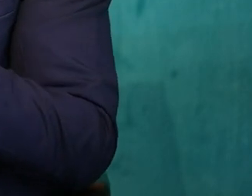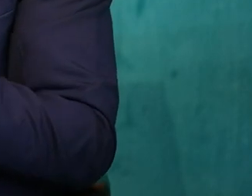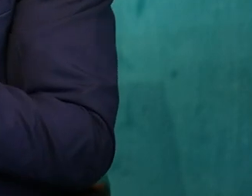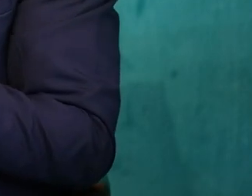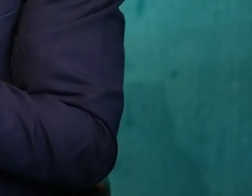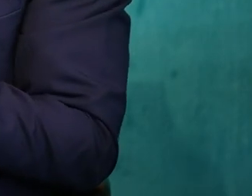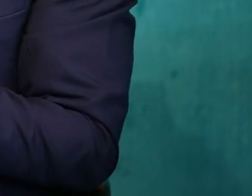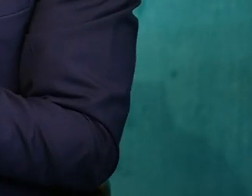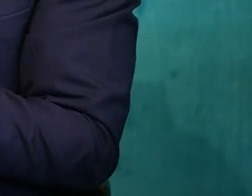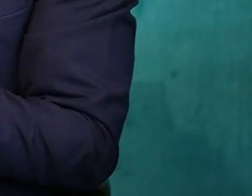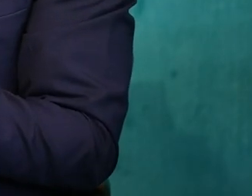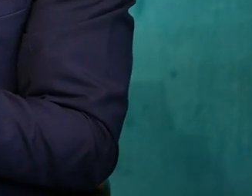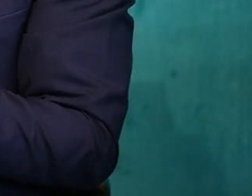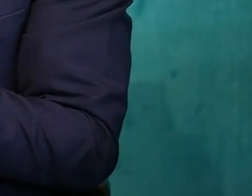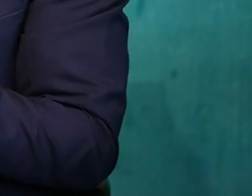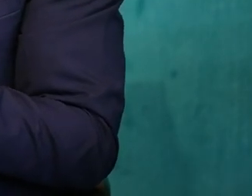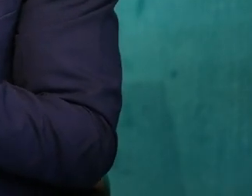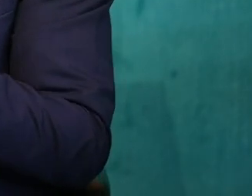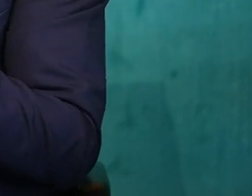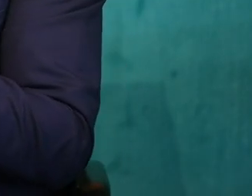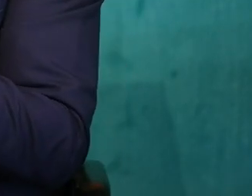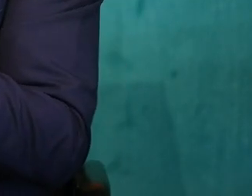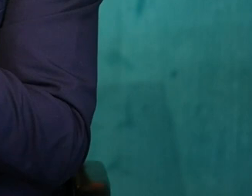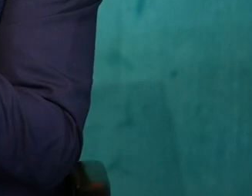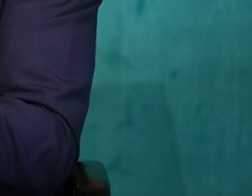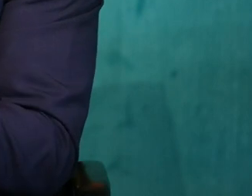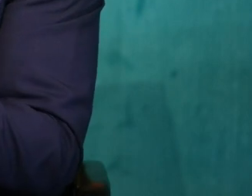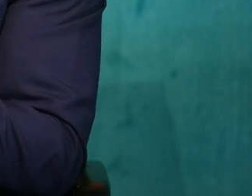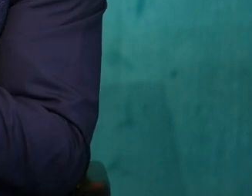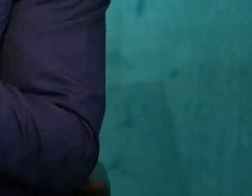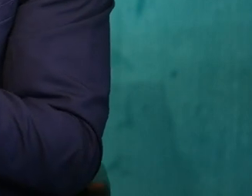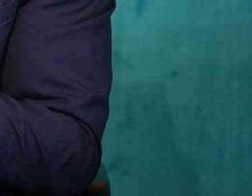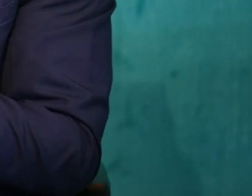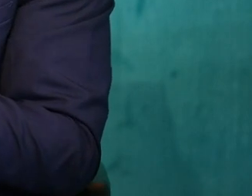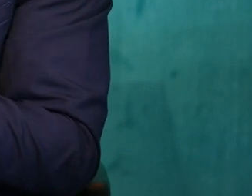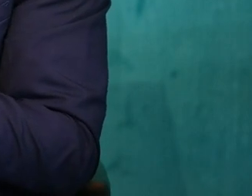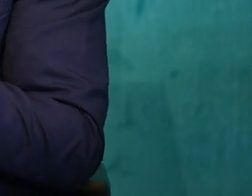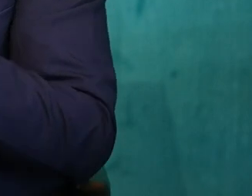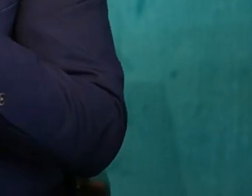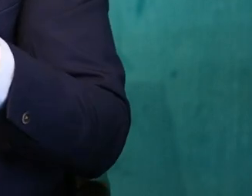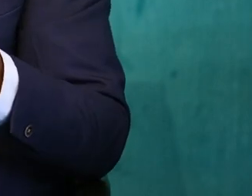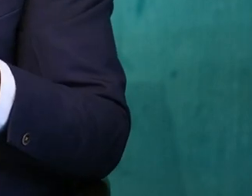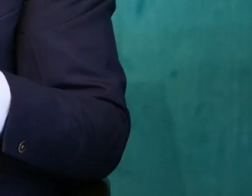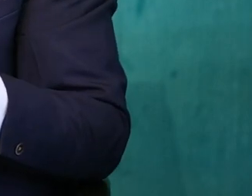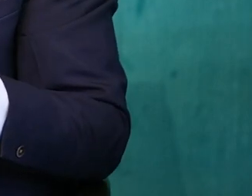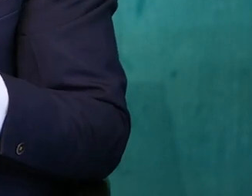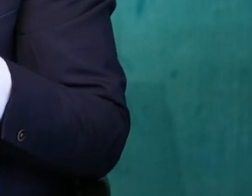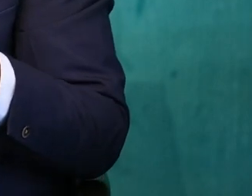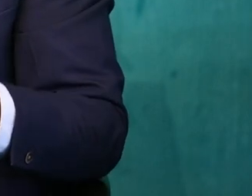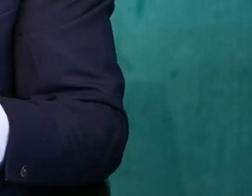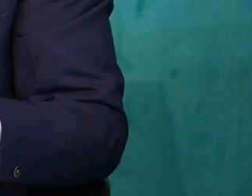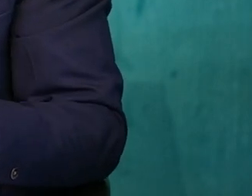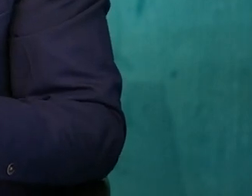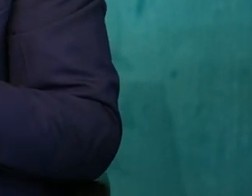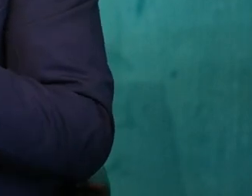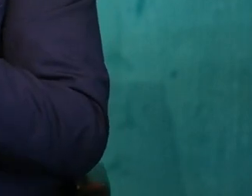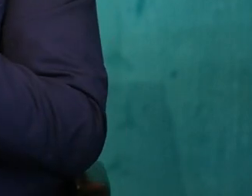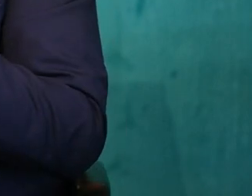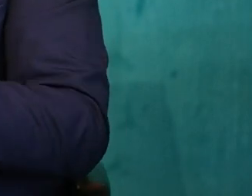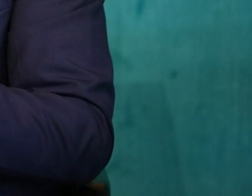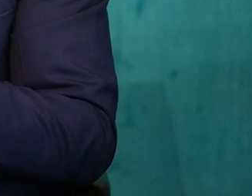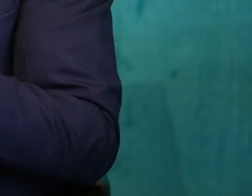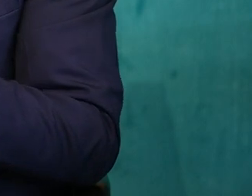is the controversy that we have today between the people who believe in God and those people who believe in the world.